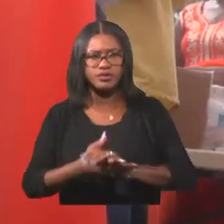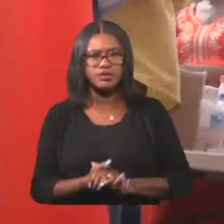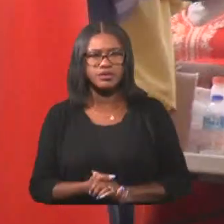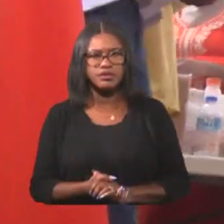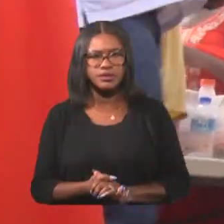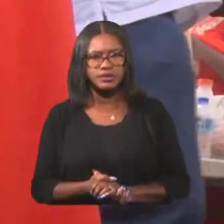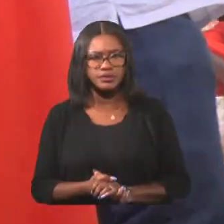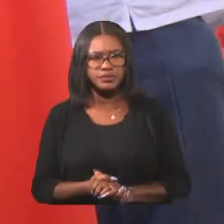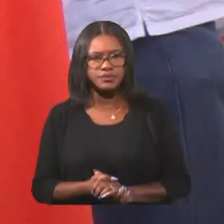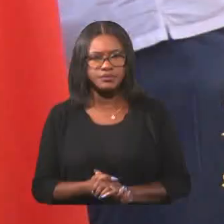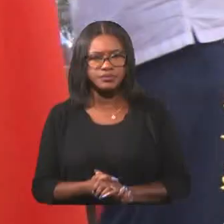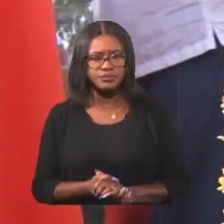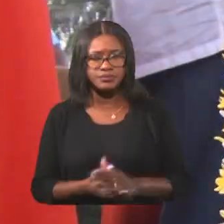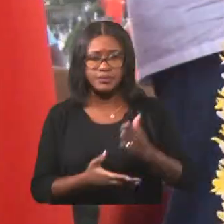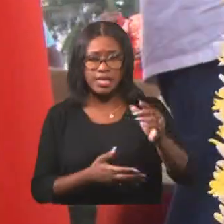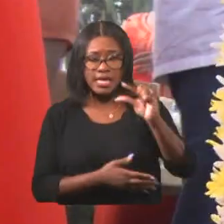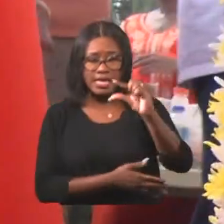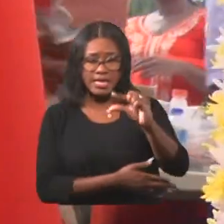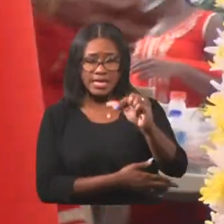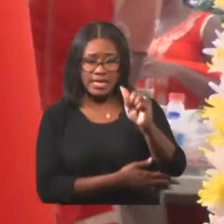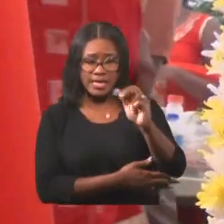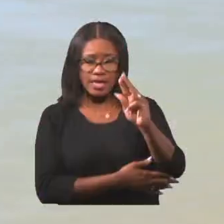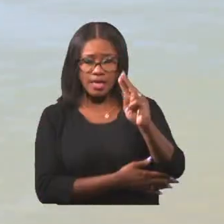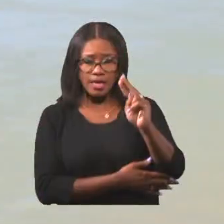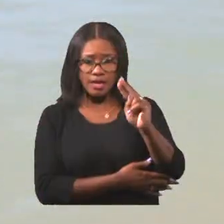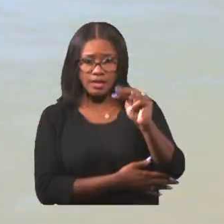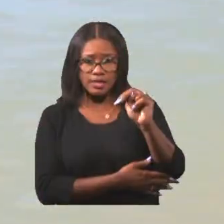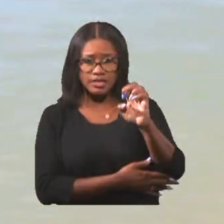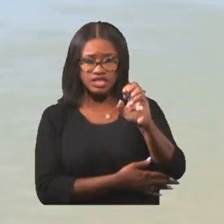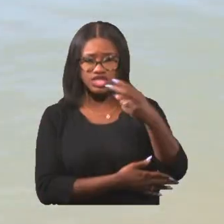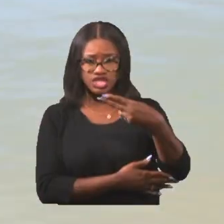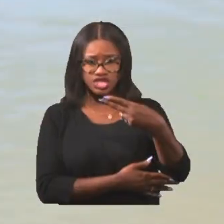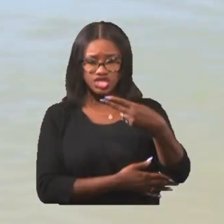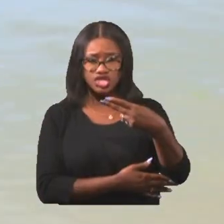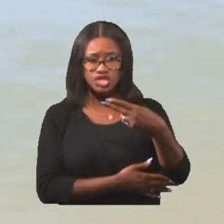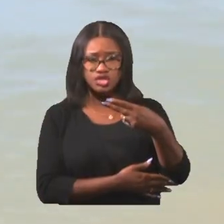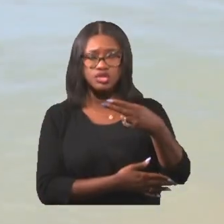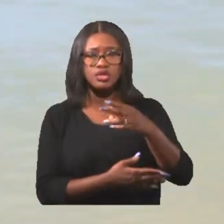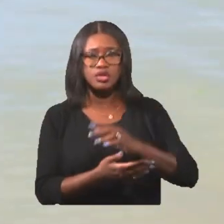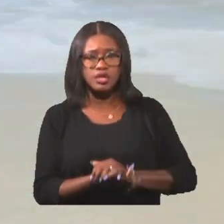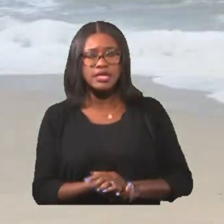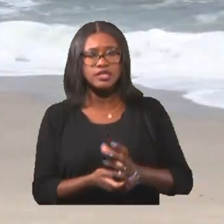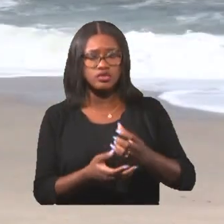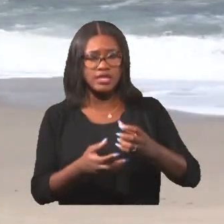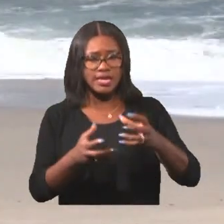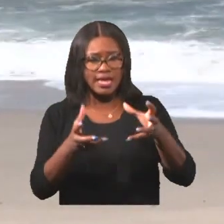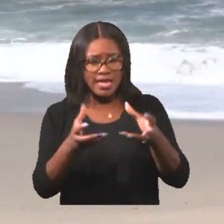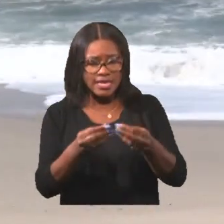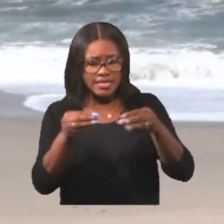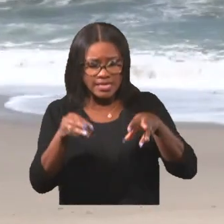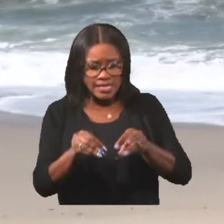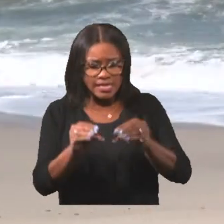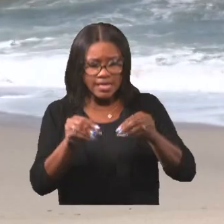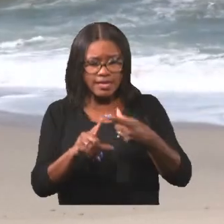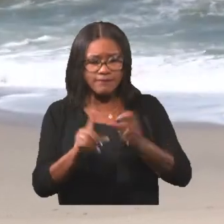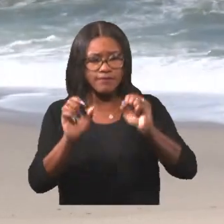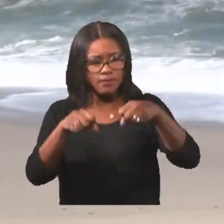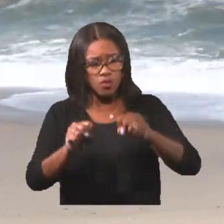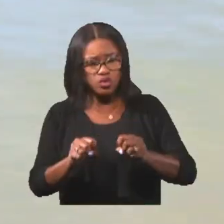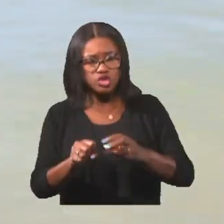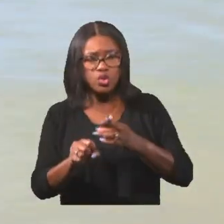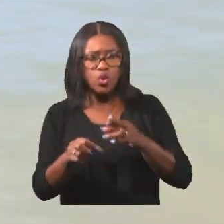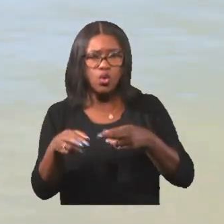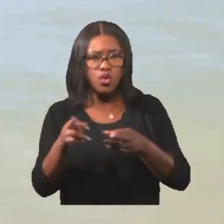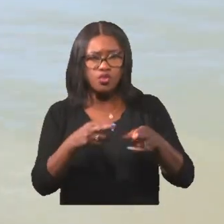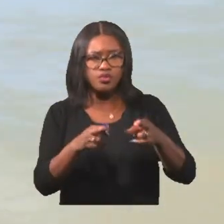is the presiding deity of the water. So we get the clay from like the rivers or the ocean, but we